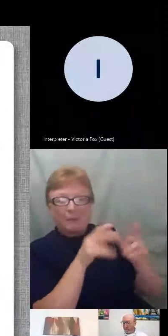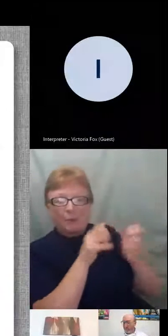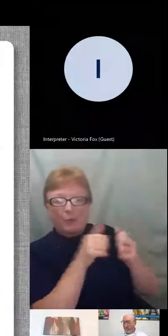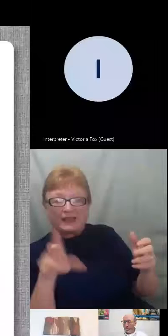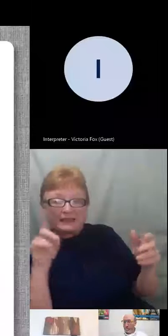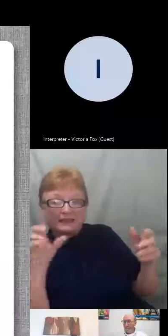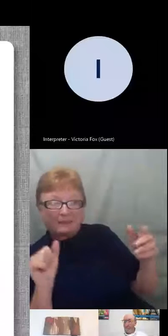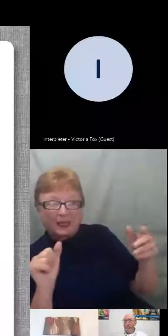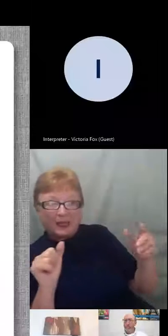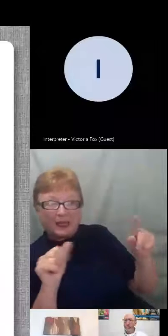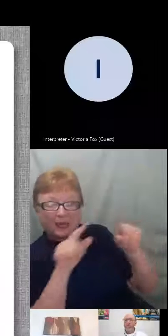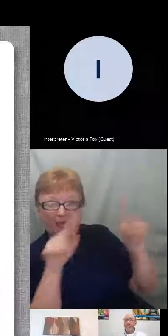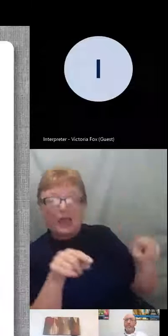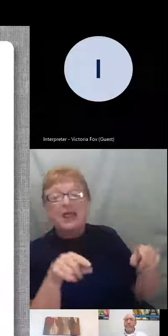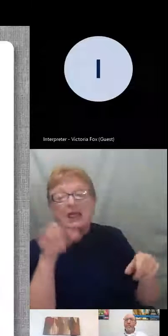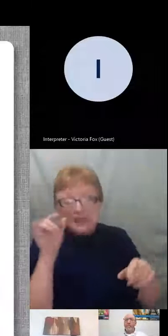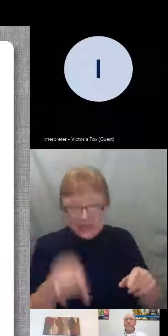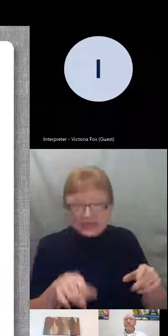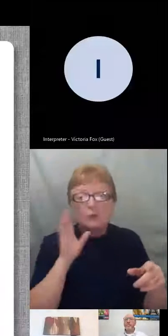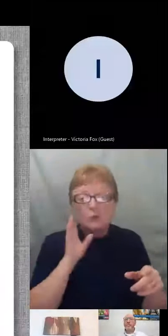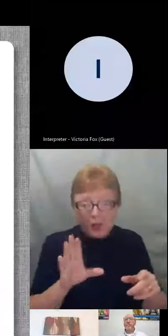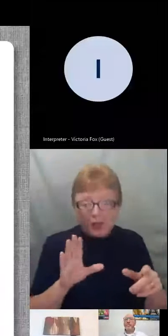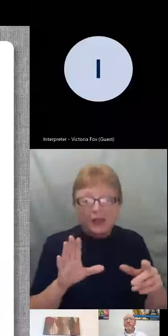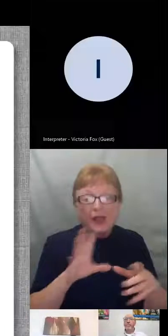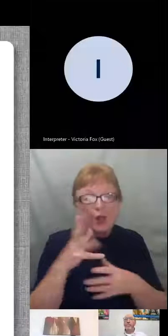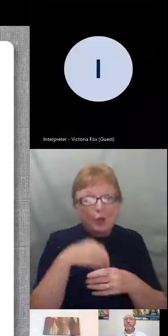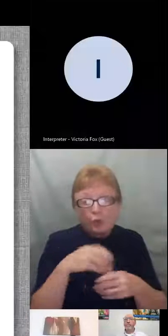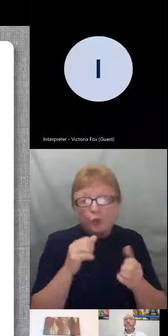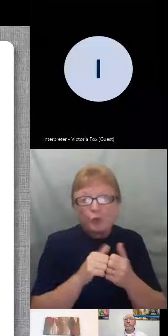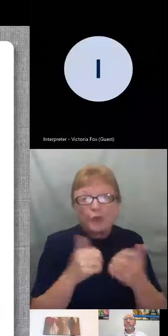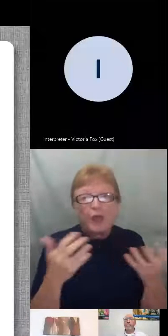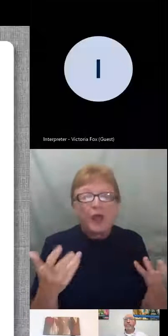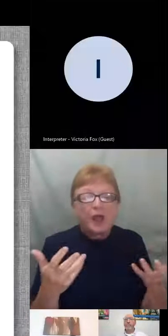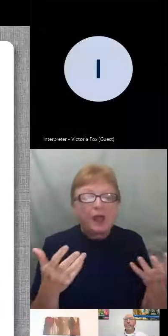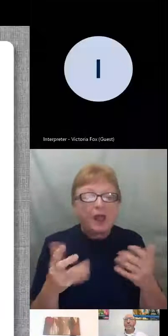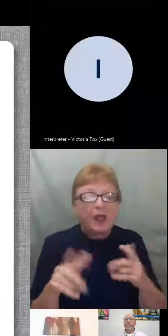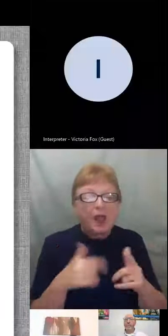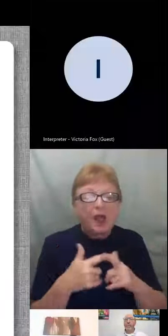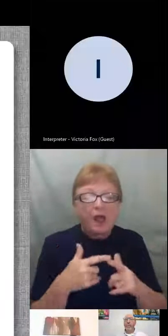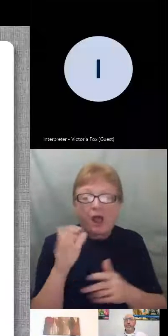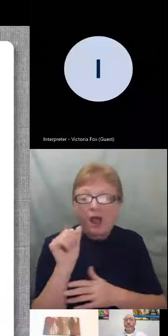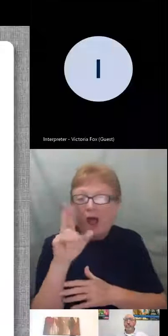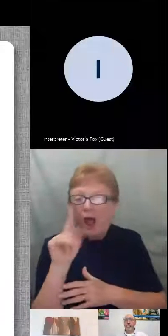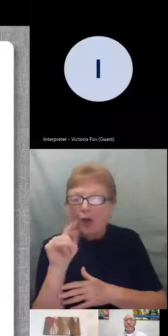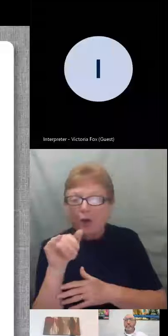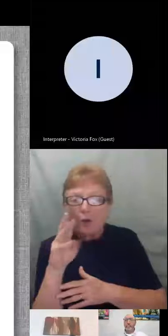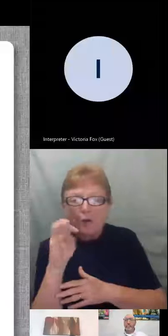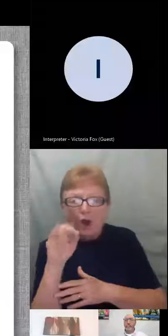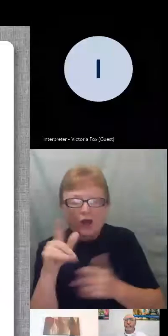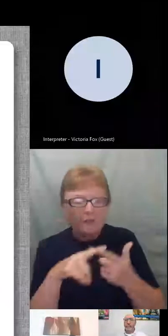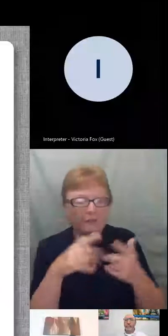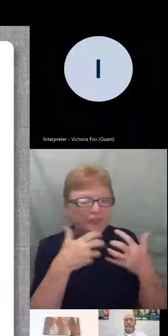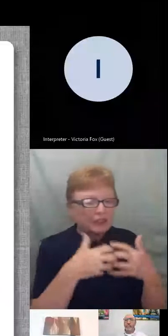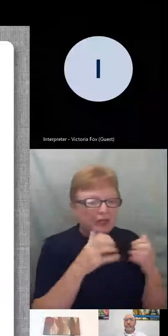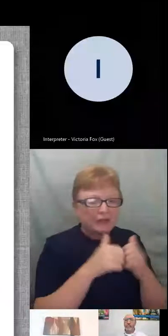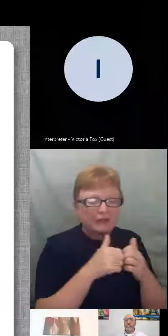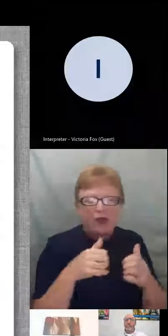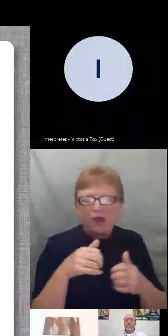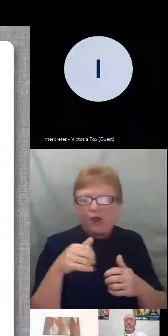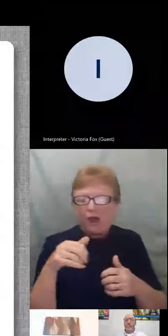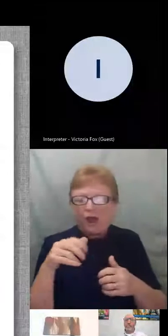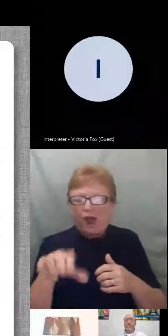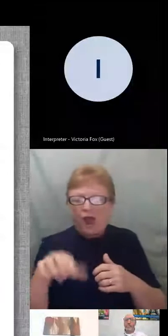disability. This can include an automark machine like the Hard Touch Writer or